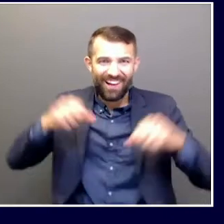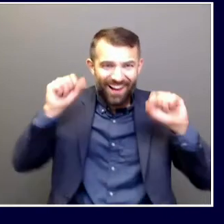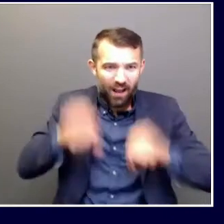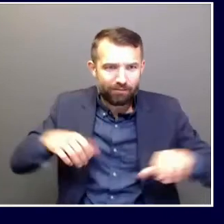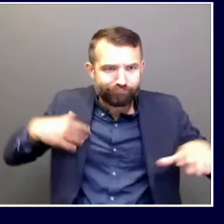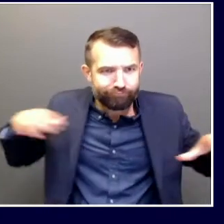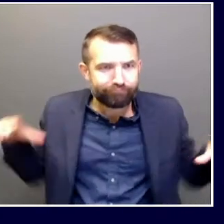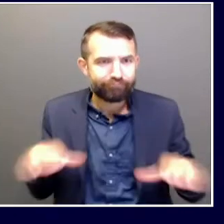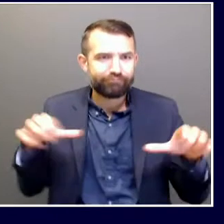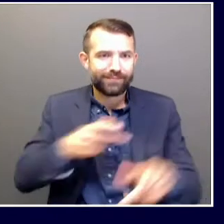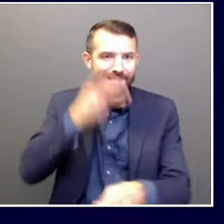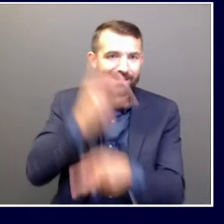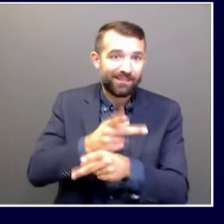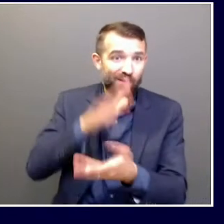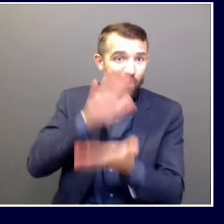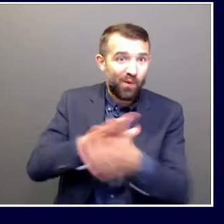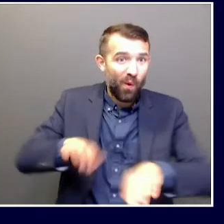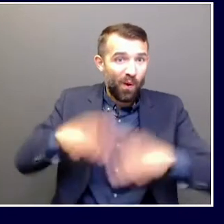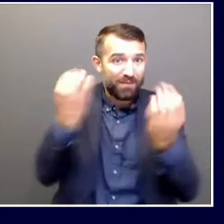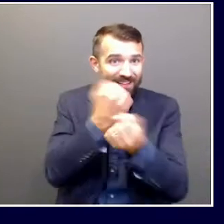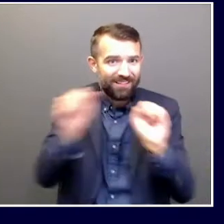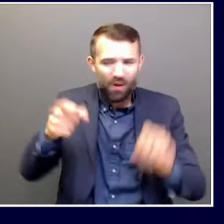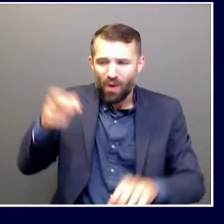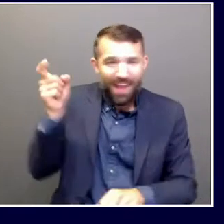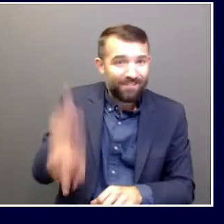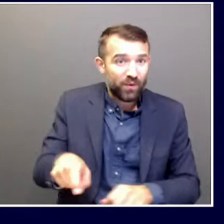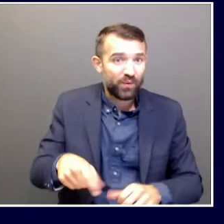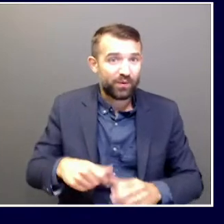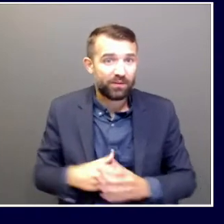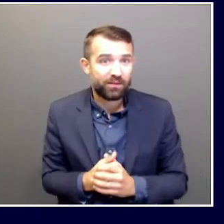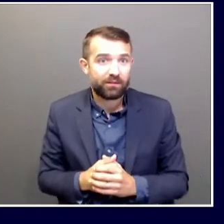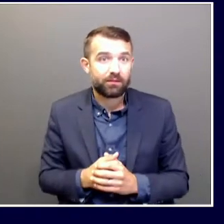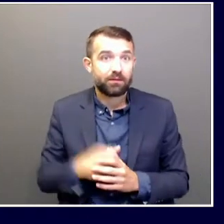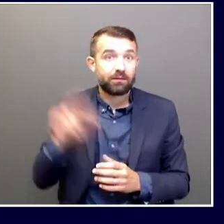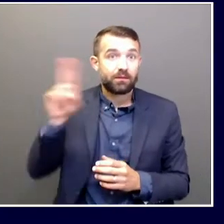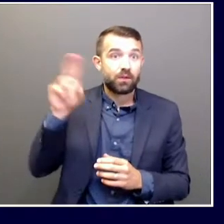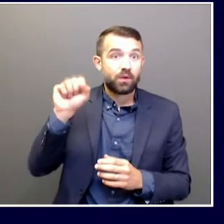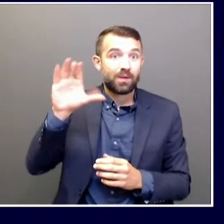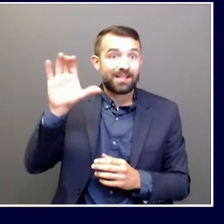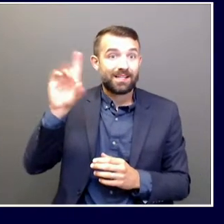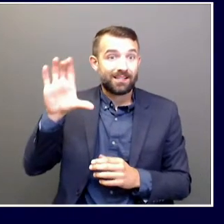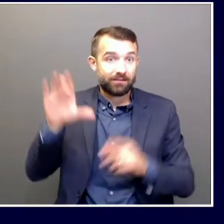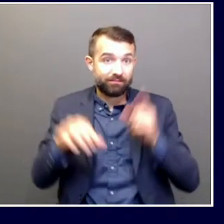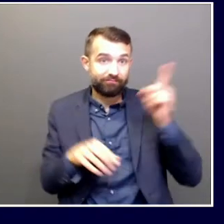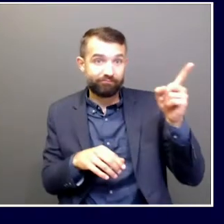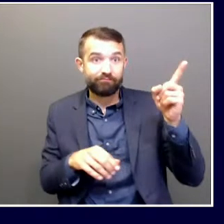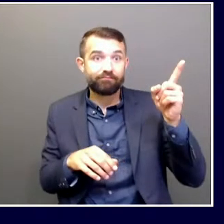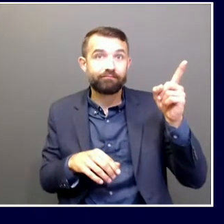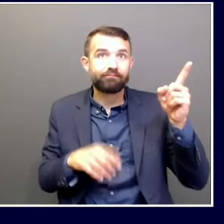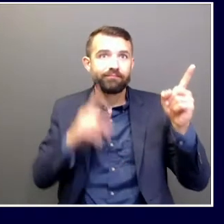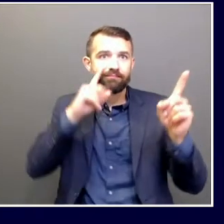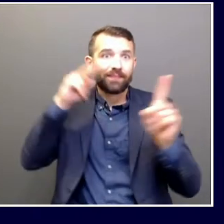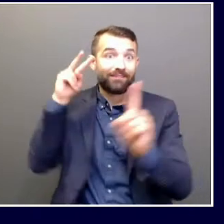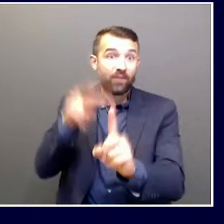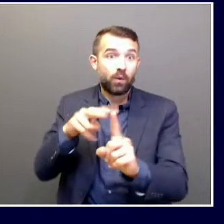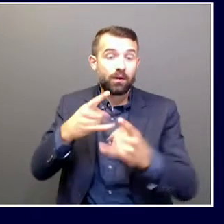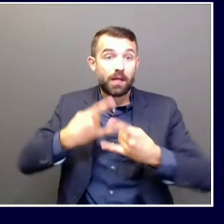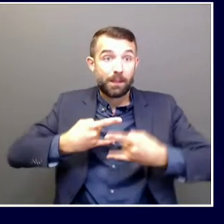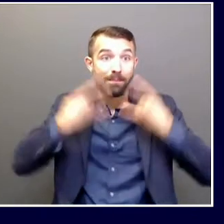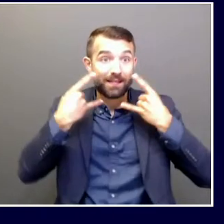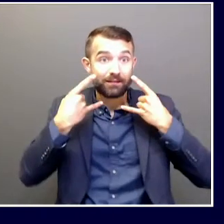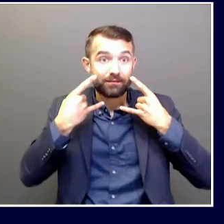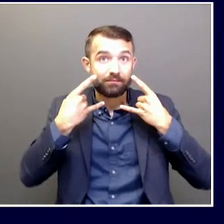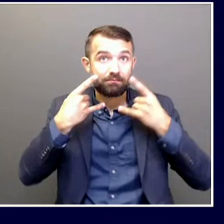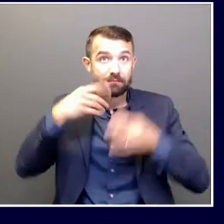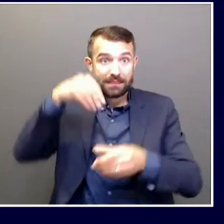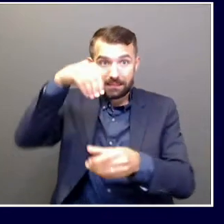health officials, including the US CDC, say that masks should be worn inside school settings, and it is my firm expectation